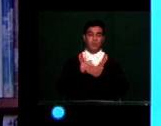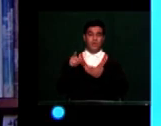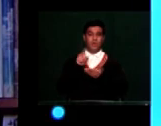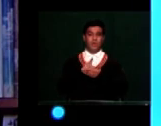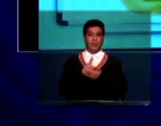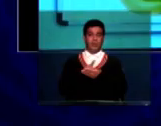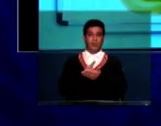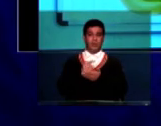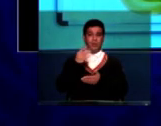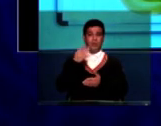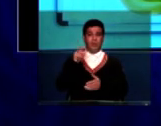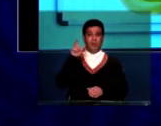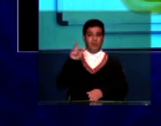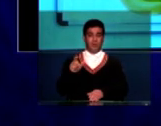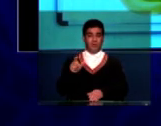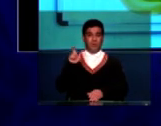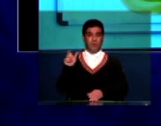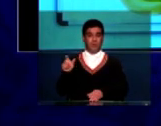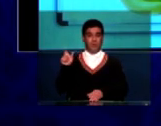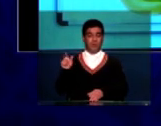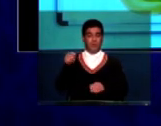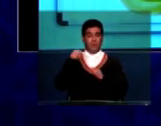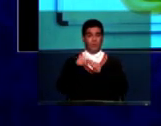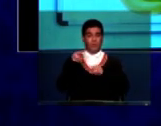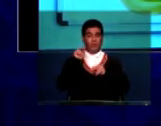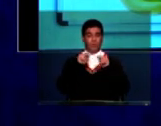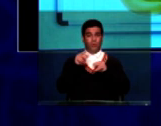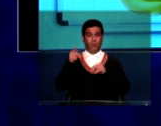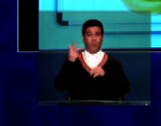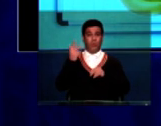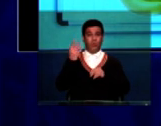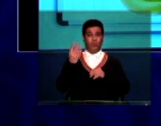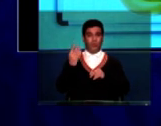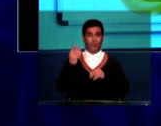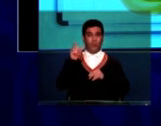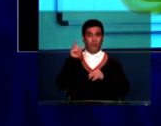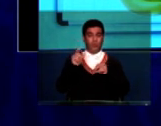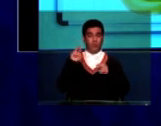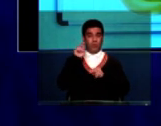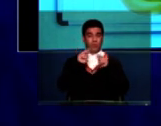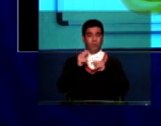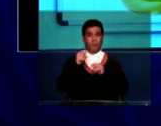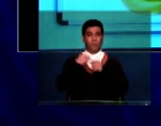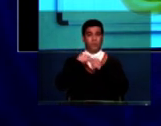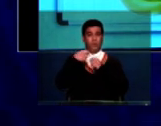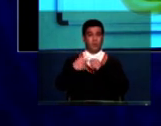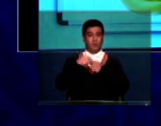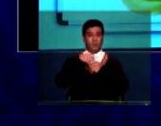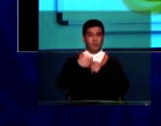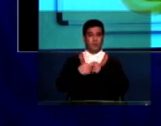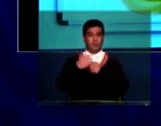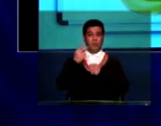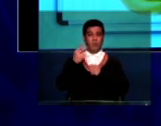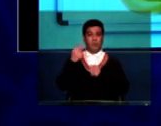shartida 40 nafar o'quvchi. Undan 34 nafari bananni, 22 nafari